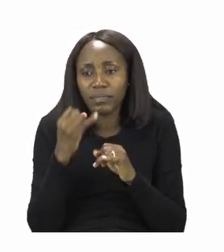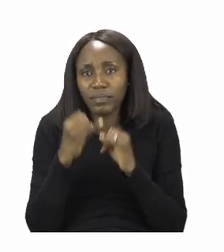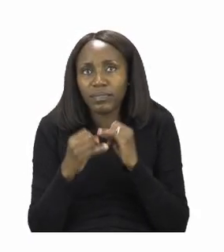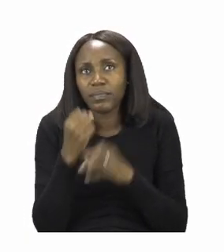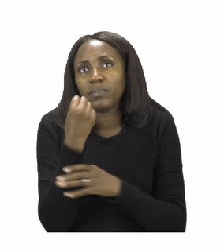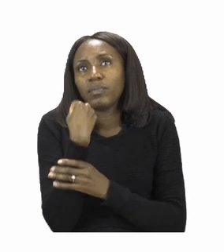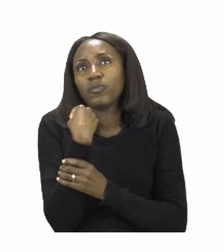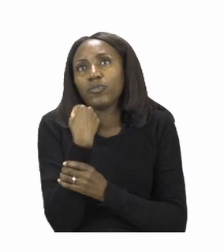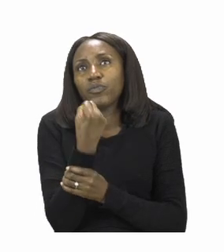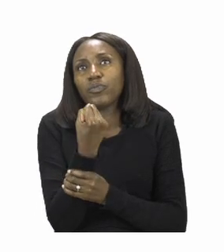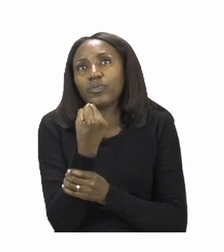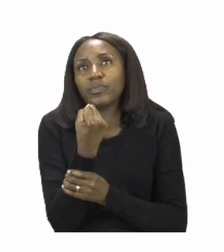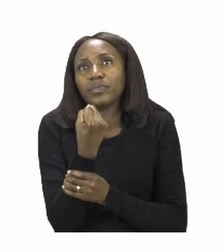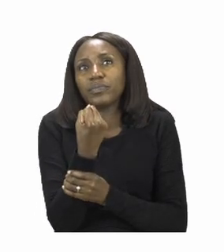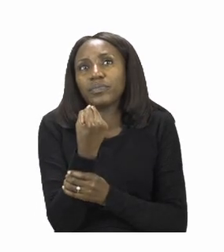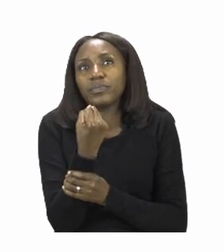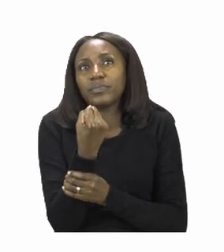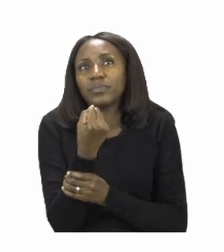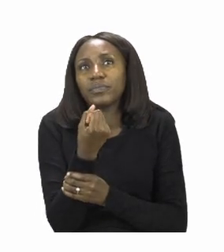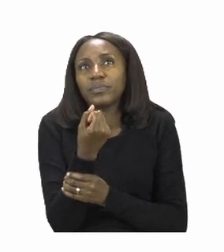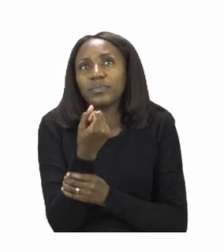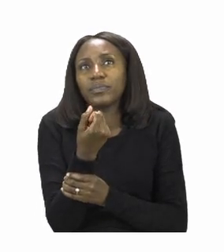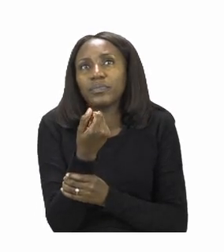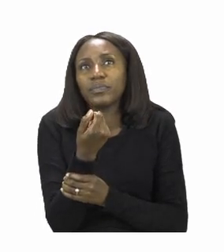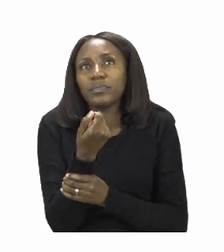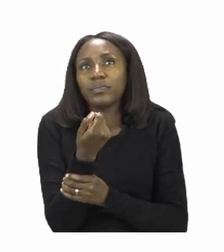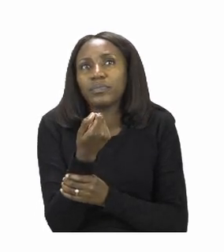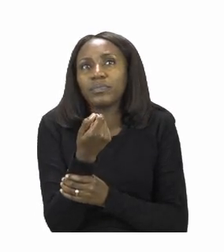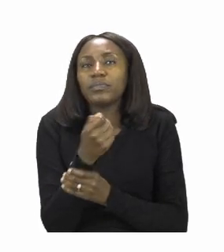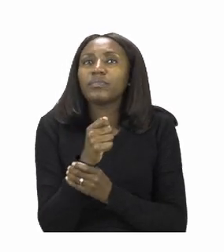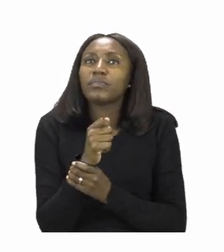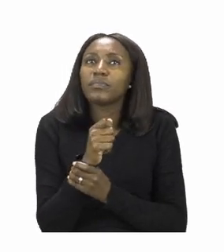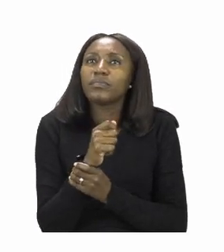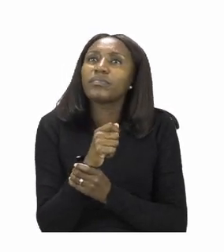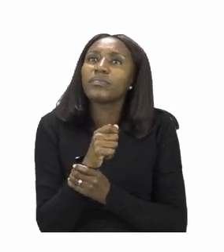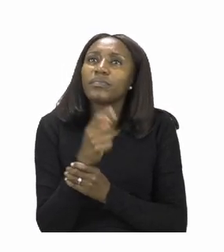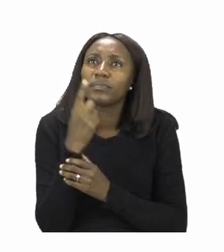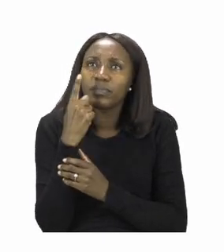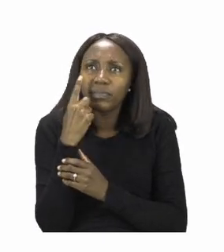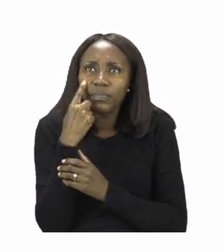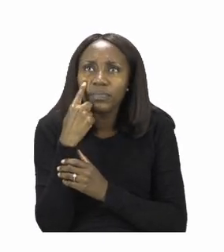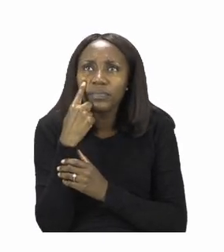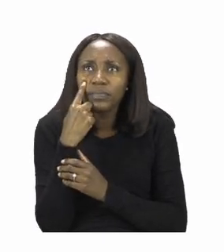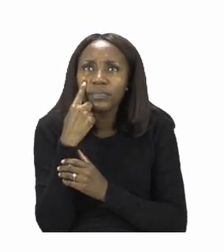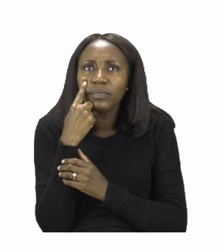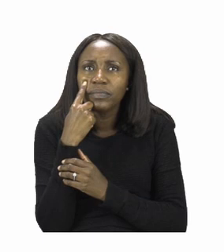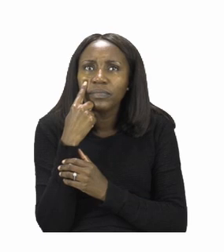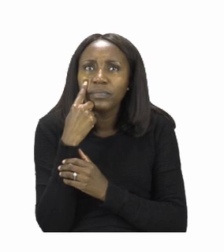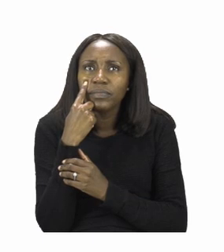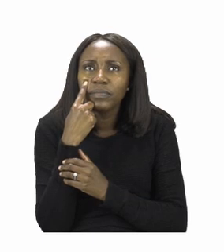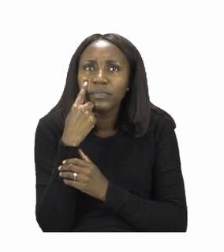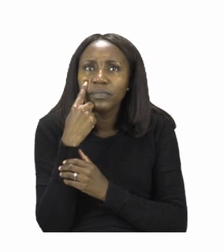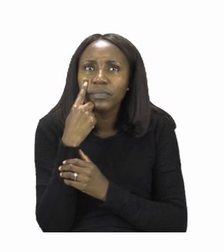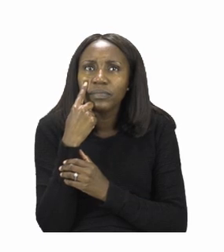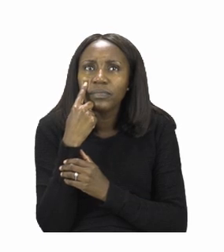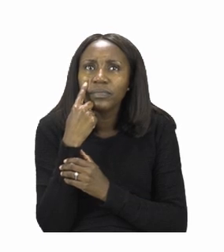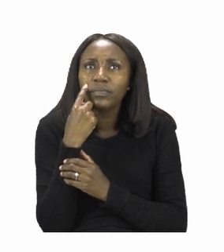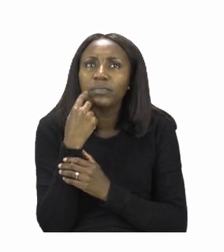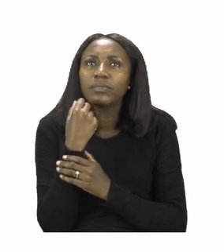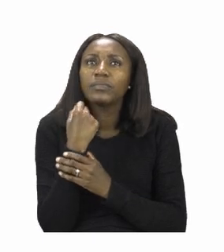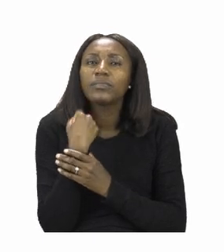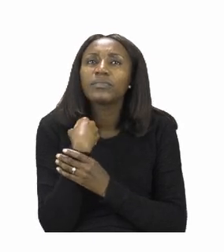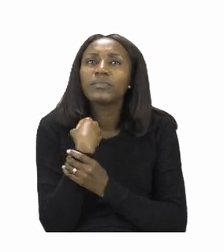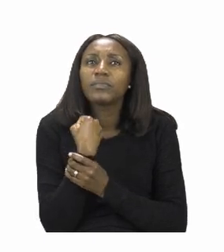ball. Now, if you look carefully, grade 1s, you can see that the ball